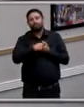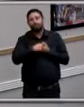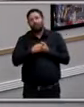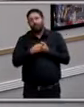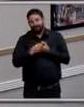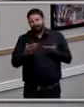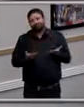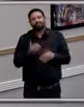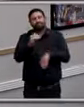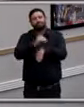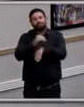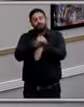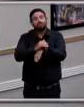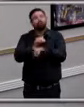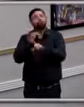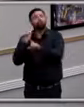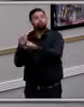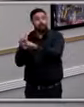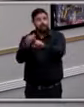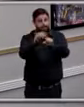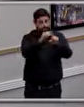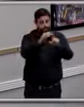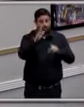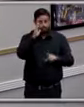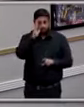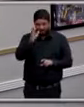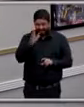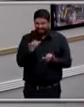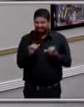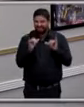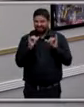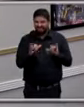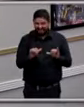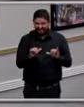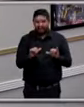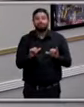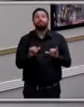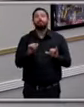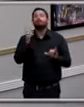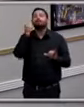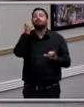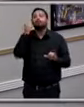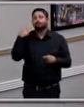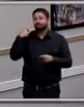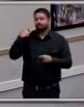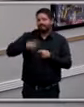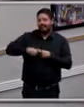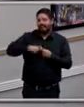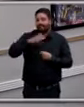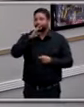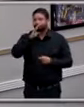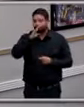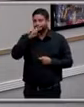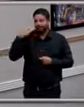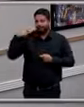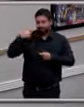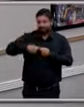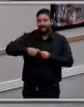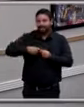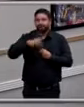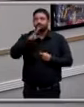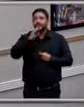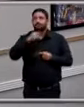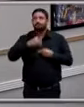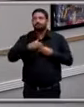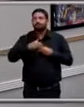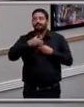and we remind you that we do this exactly the same again in Spanish. We will do this in Spanish